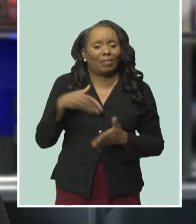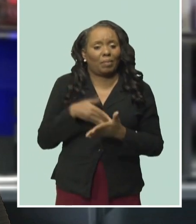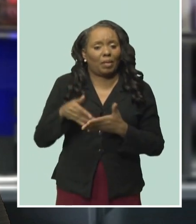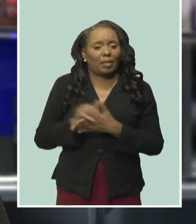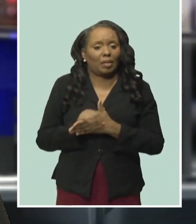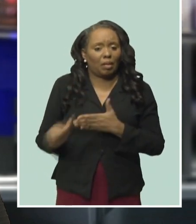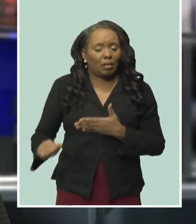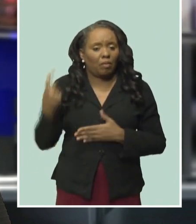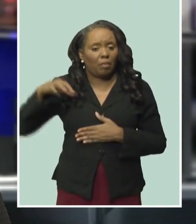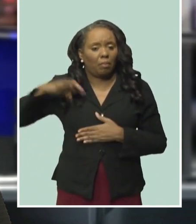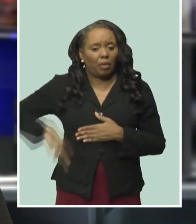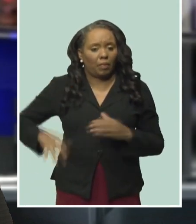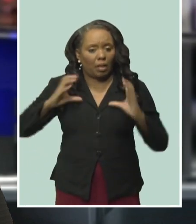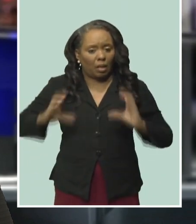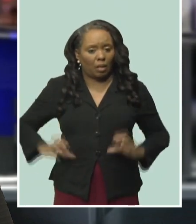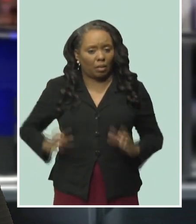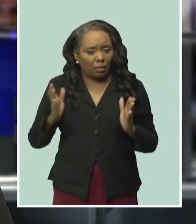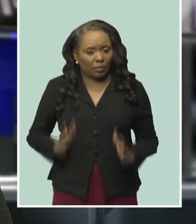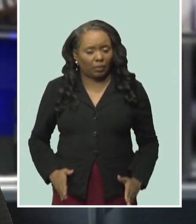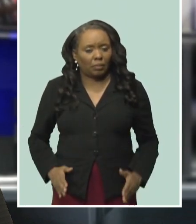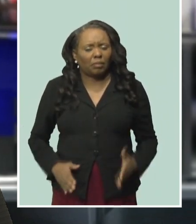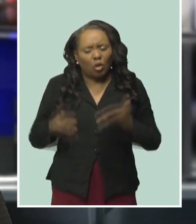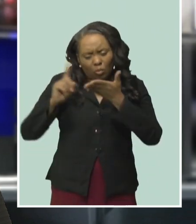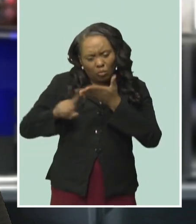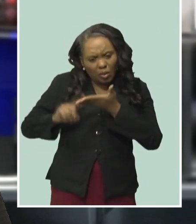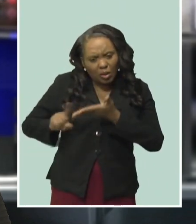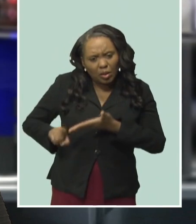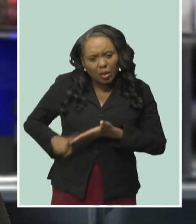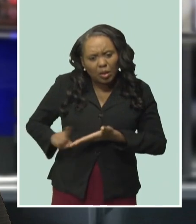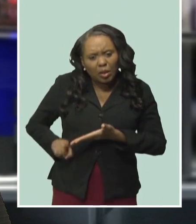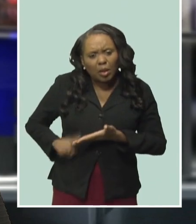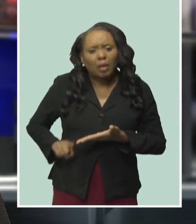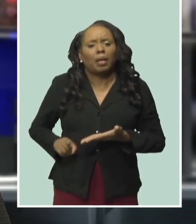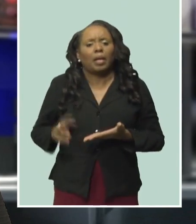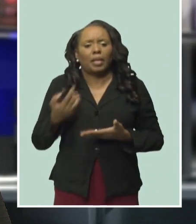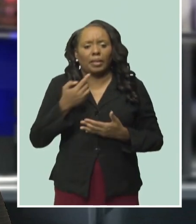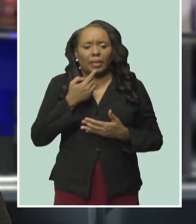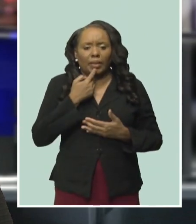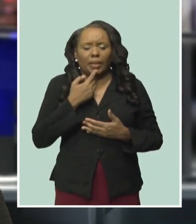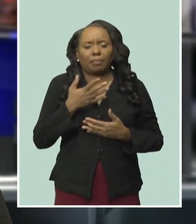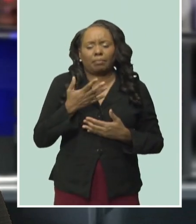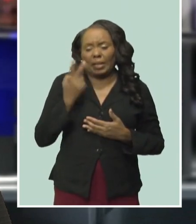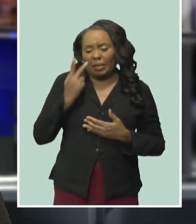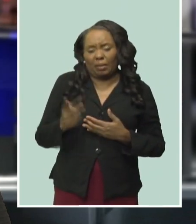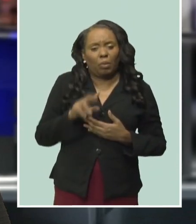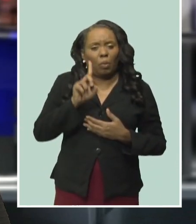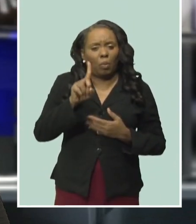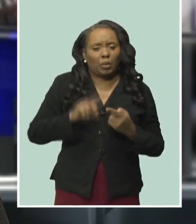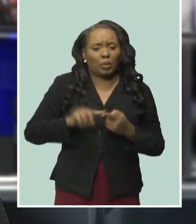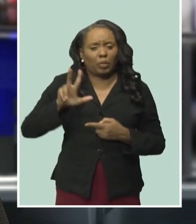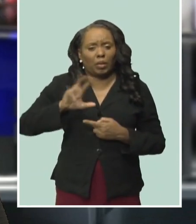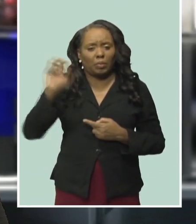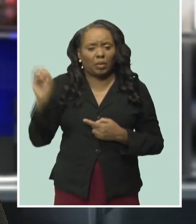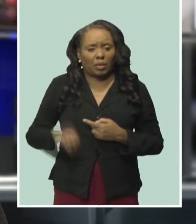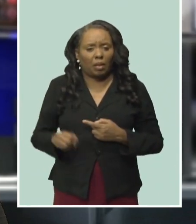been done to benefit consumers. He says a study was done by the largest shipping line and the Chamber of Commerce, and they saw a 1 to